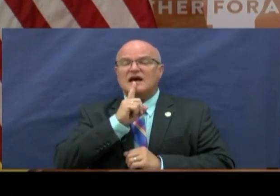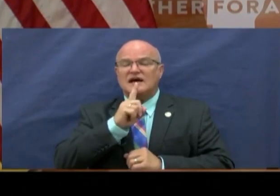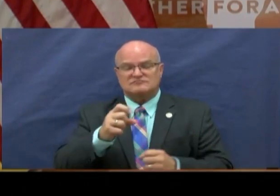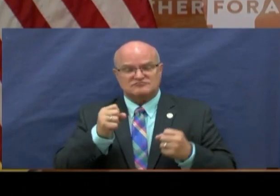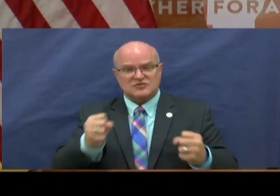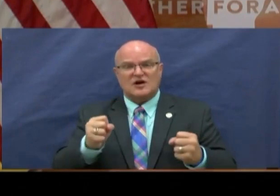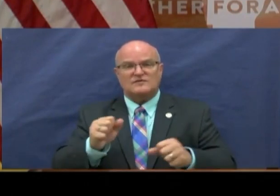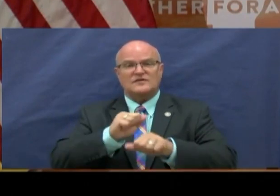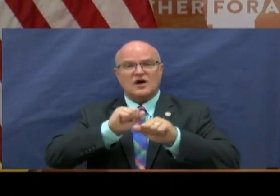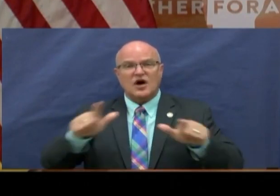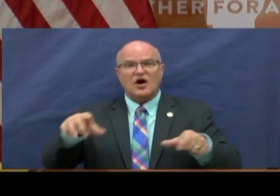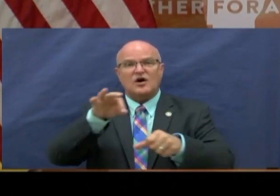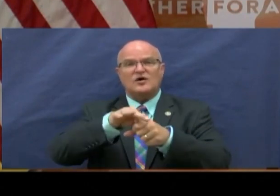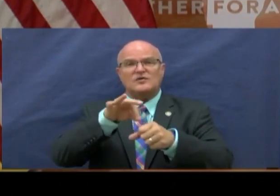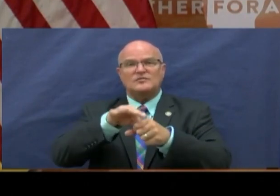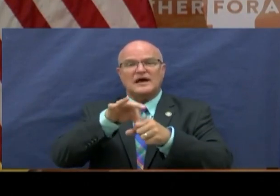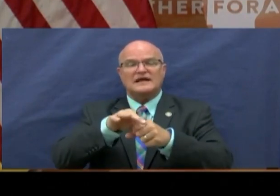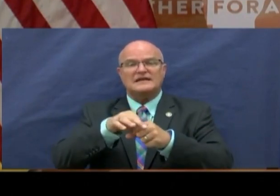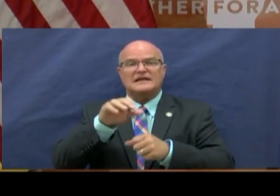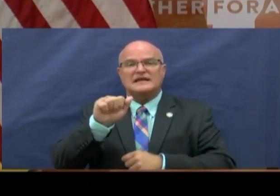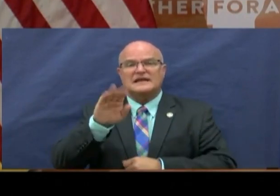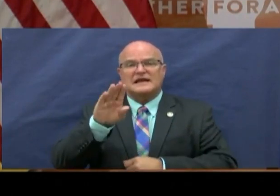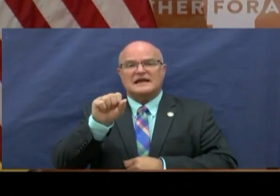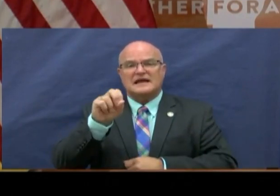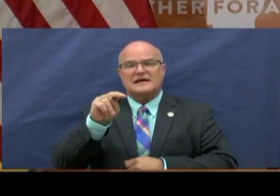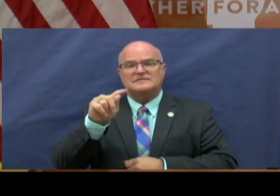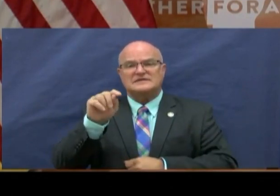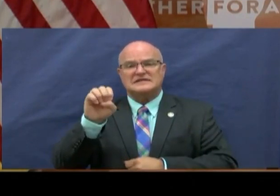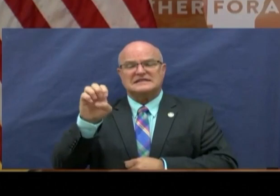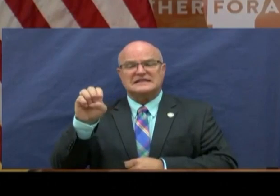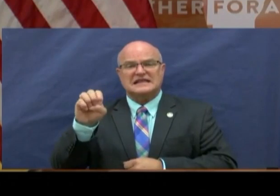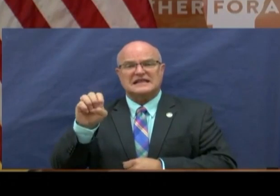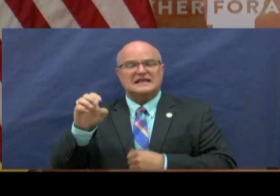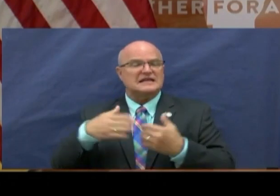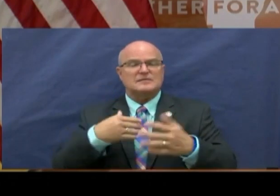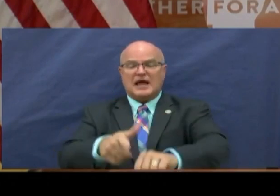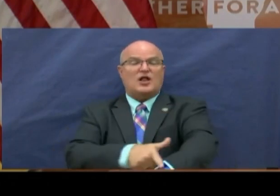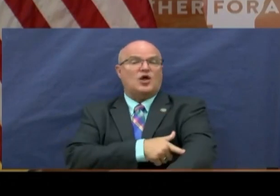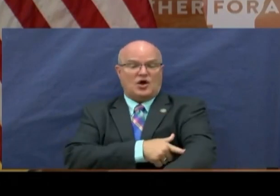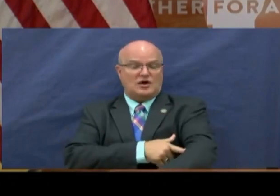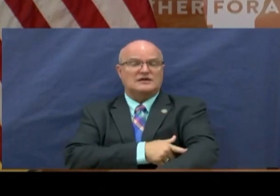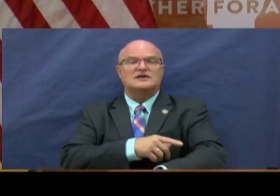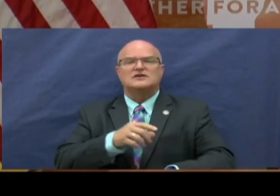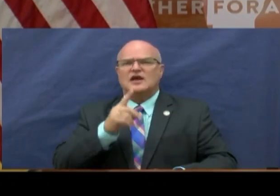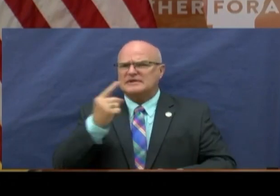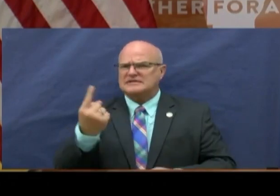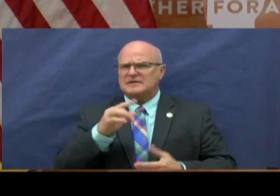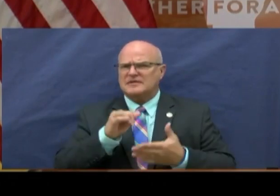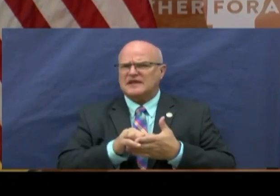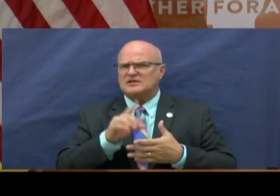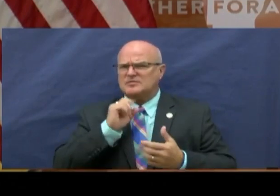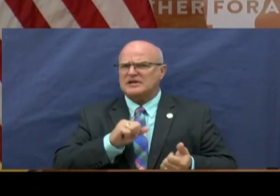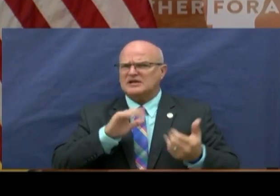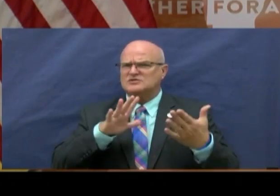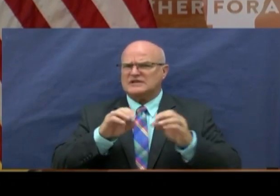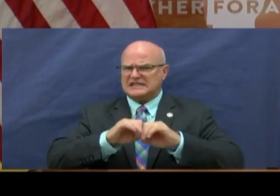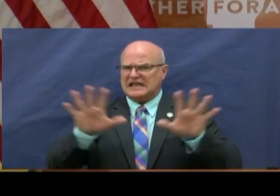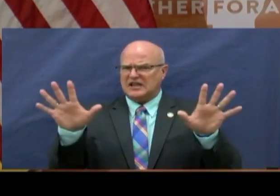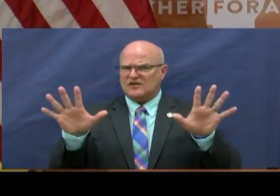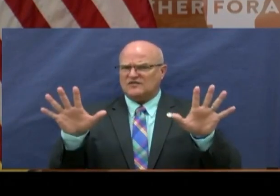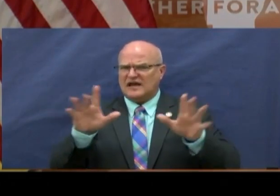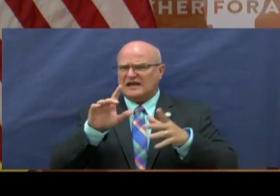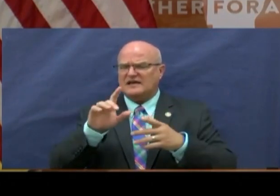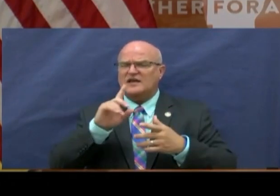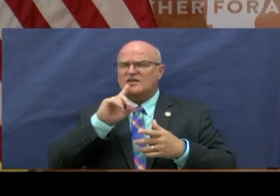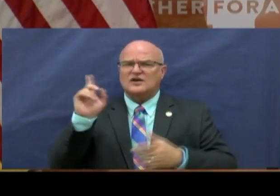that all valid absentee votes will be counted regardless of how long it takes. Should that be something that should be addressed or clarified via